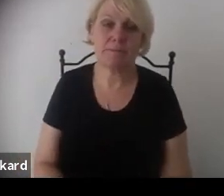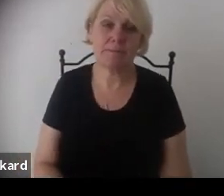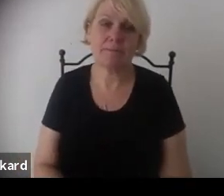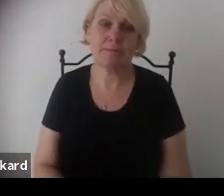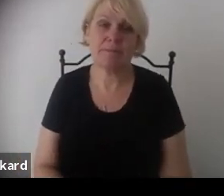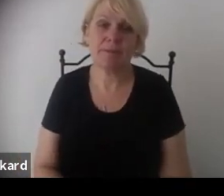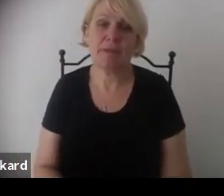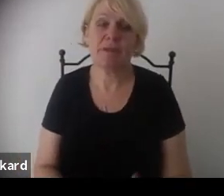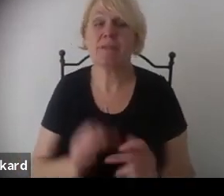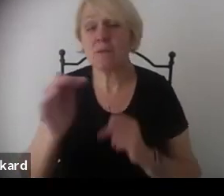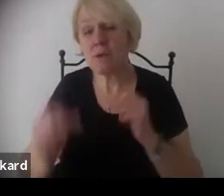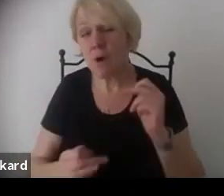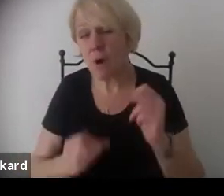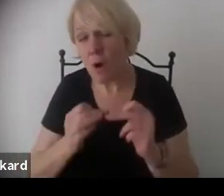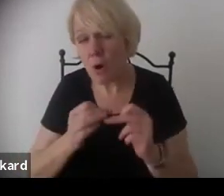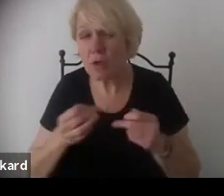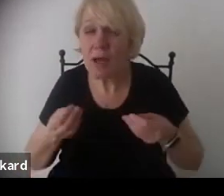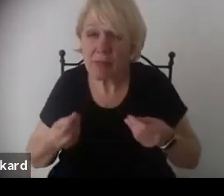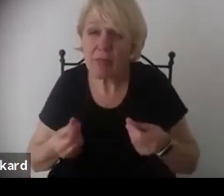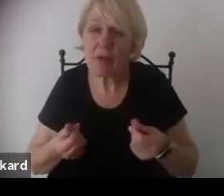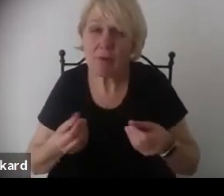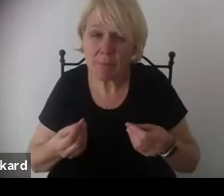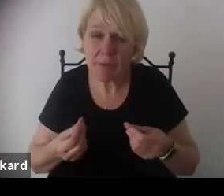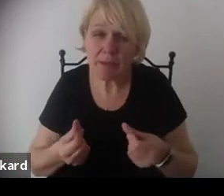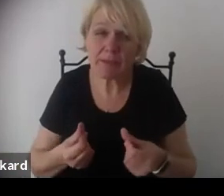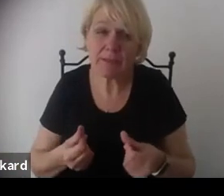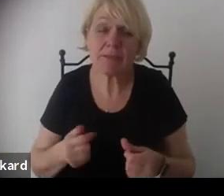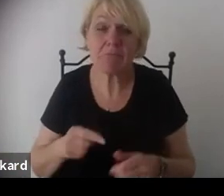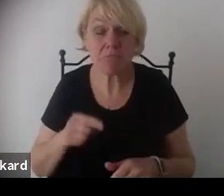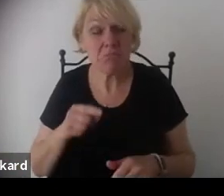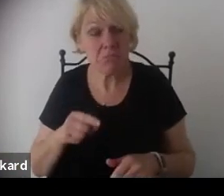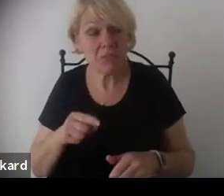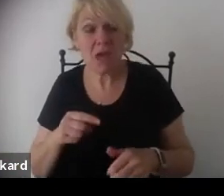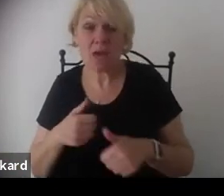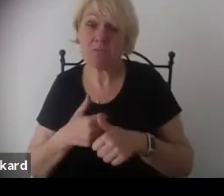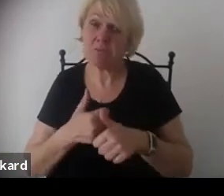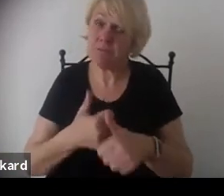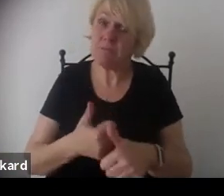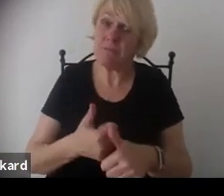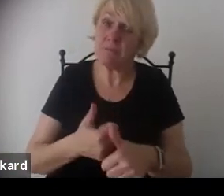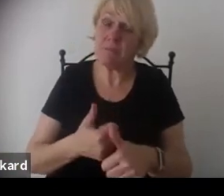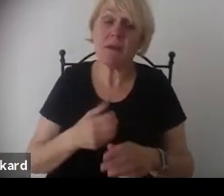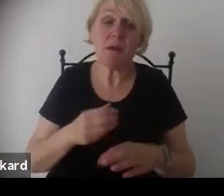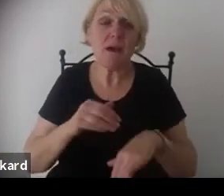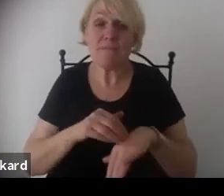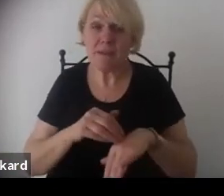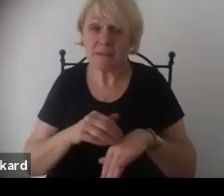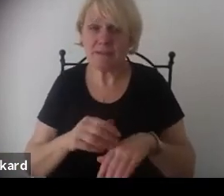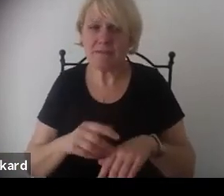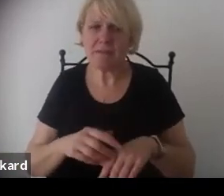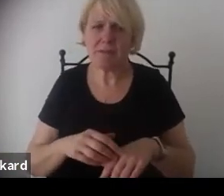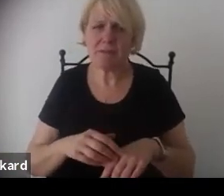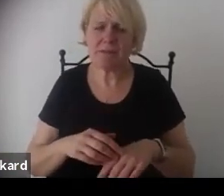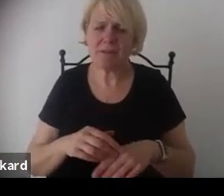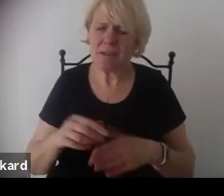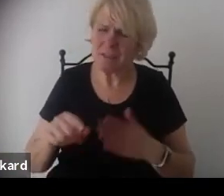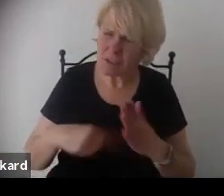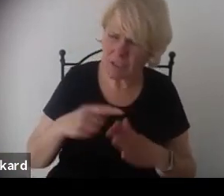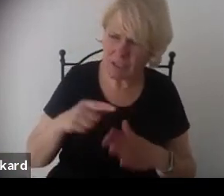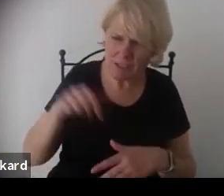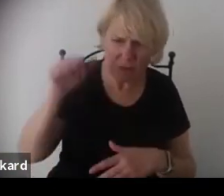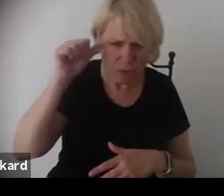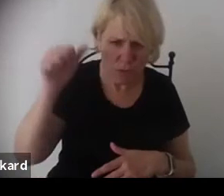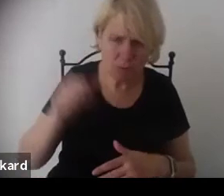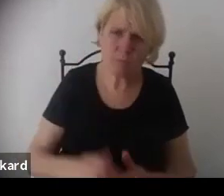basic therapies, but that's another really effective way of supporting something. I don't know, Jackie, can you say a bit more about IAP